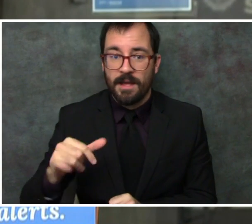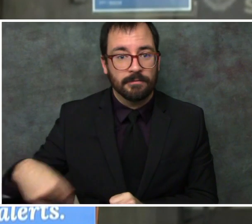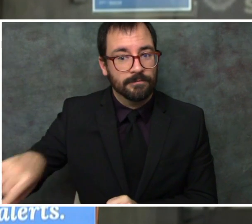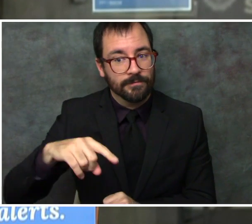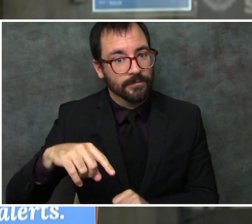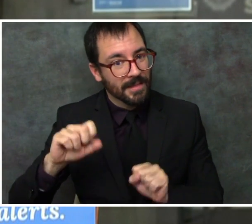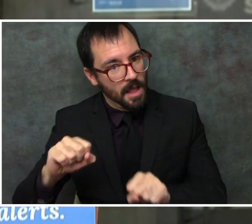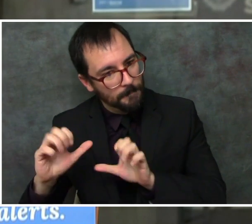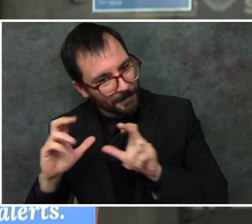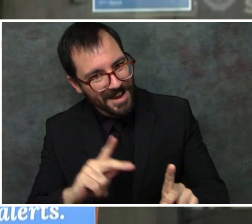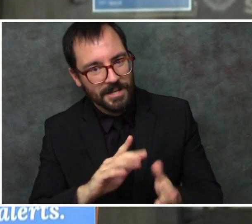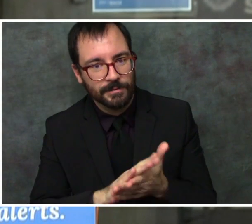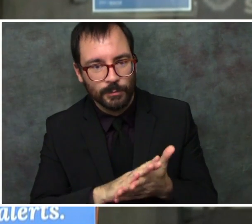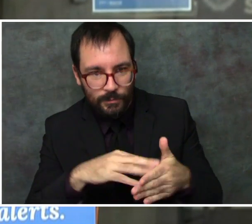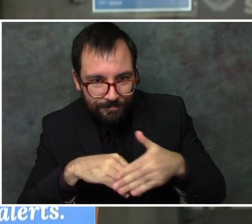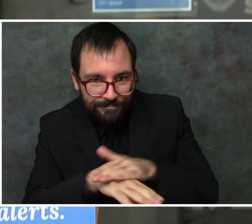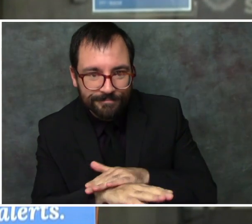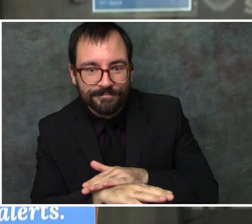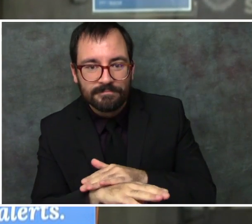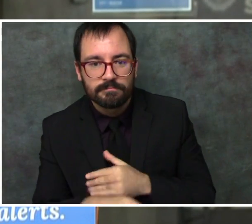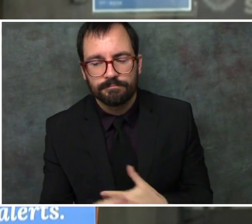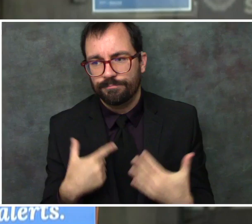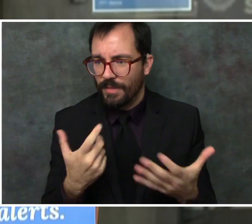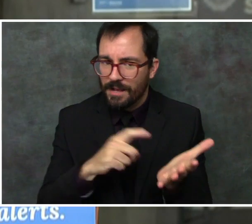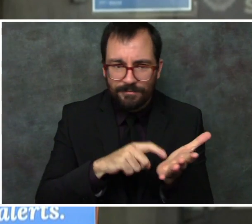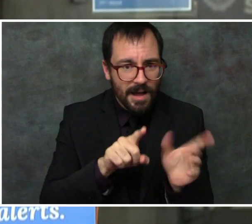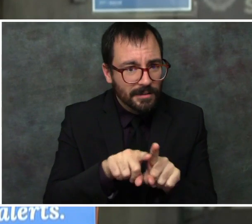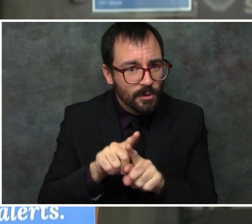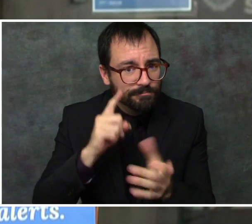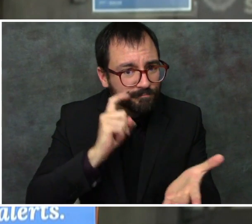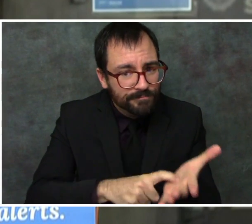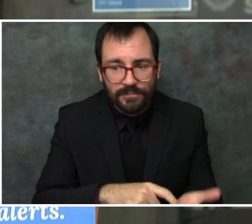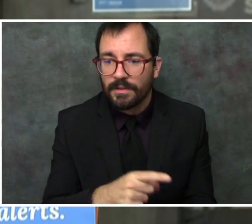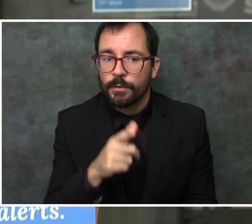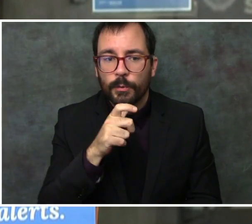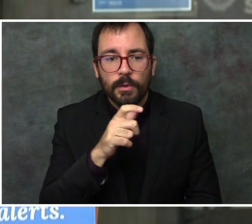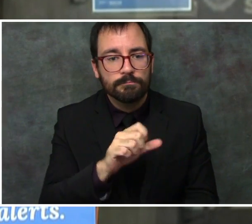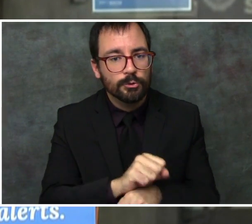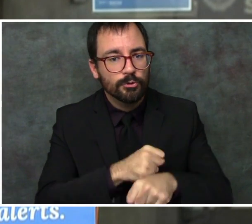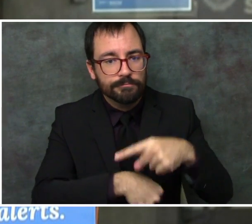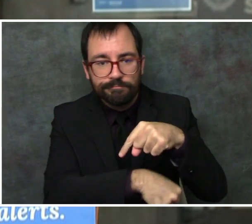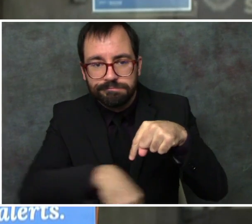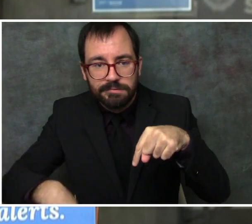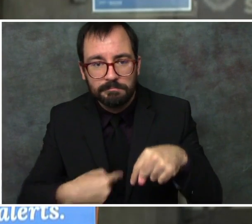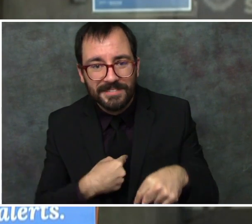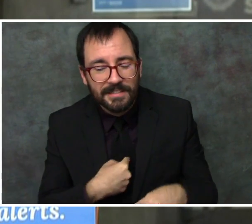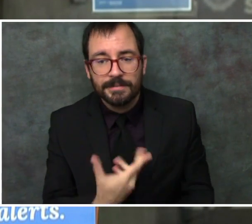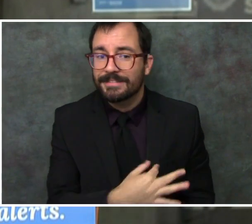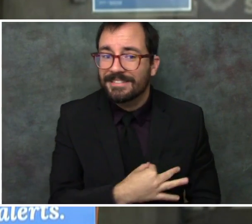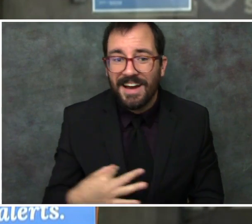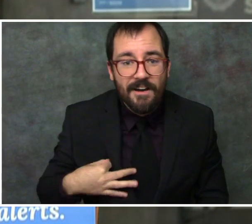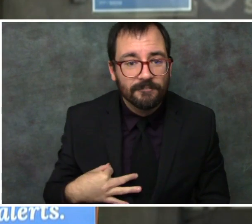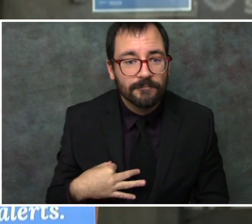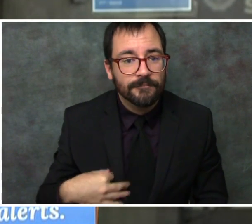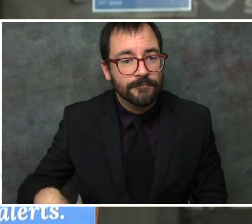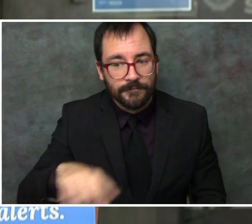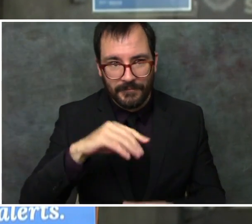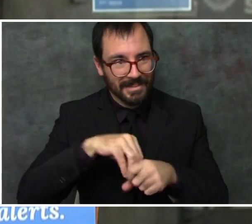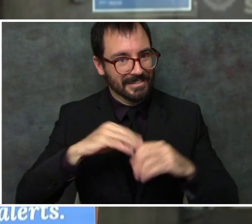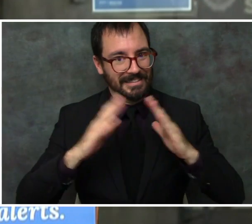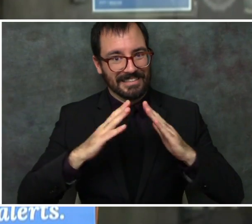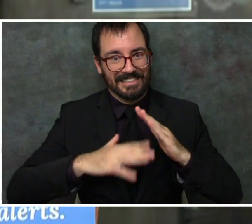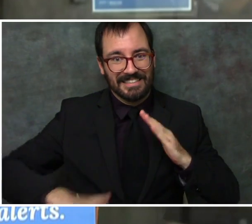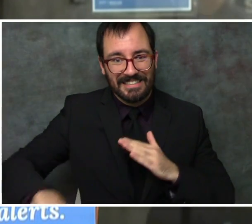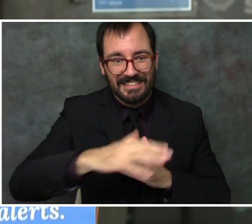also to all of your cabinet members and staff members within the city. This has truly been an all-hands-on-deck approach, and we feel